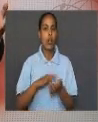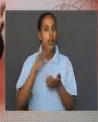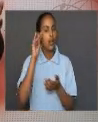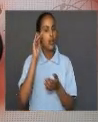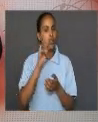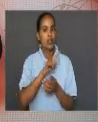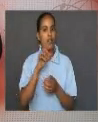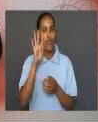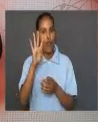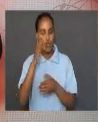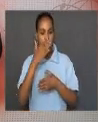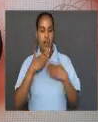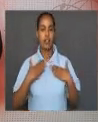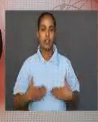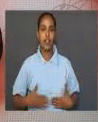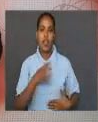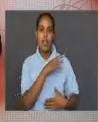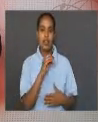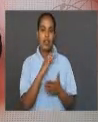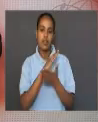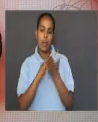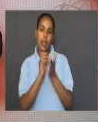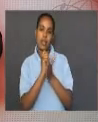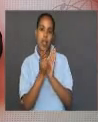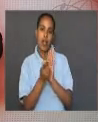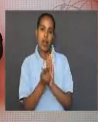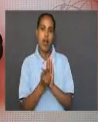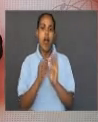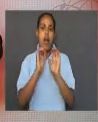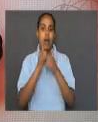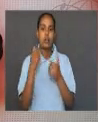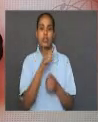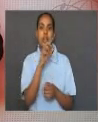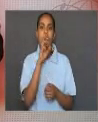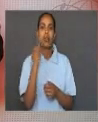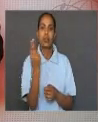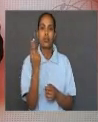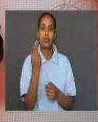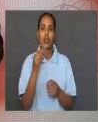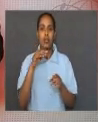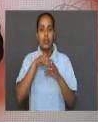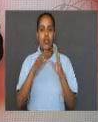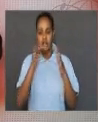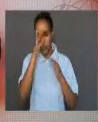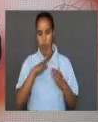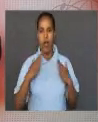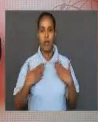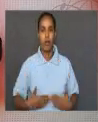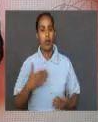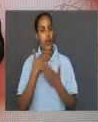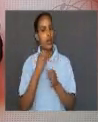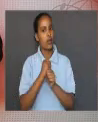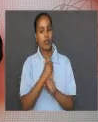their four structures and some examples of how they are used in the human body. Great